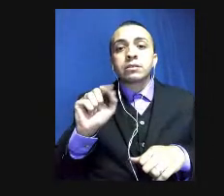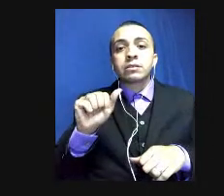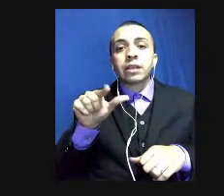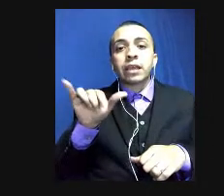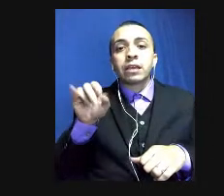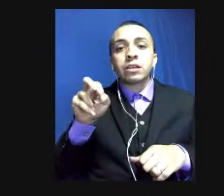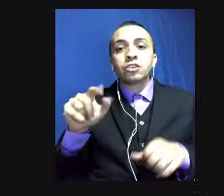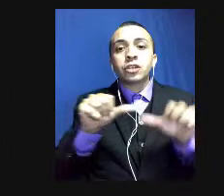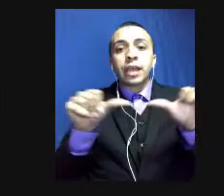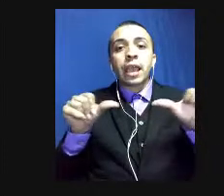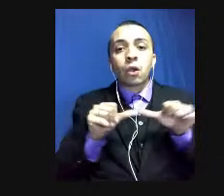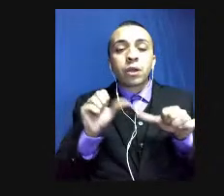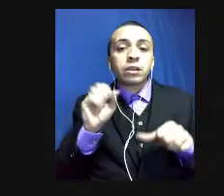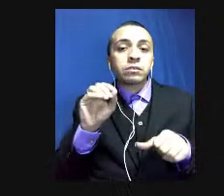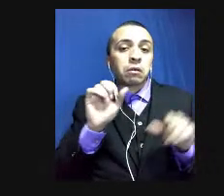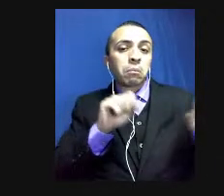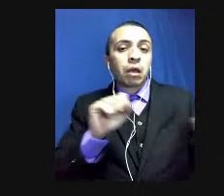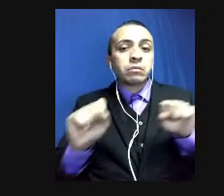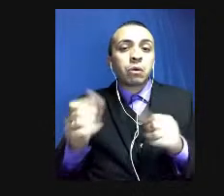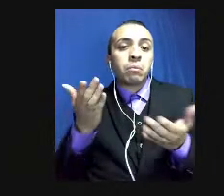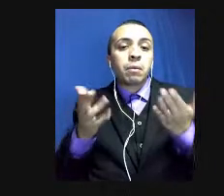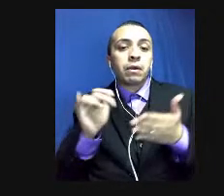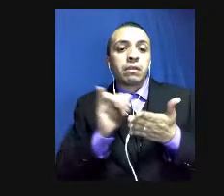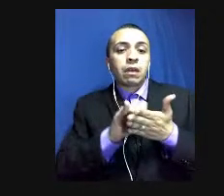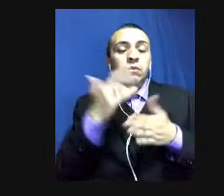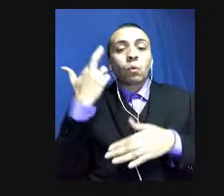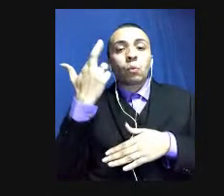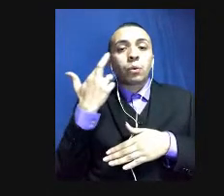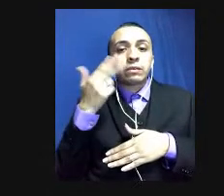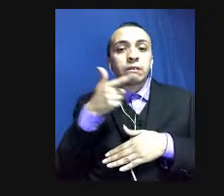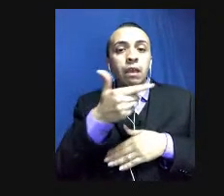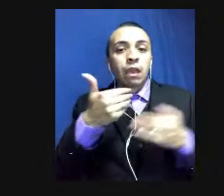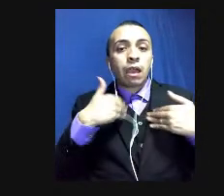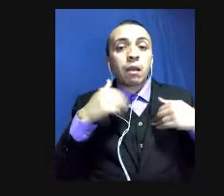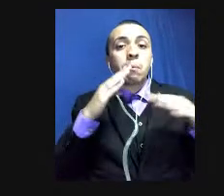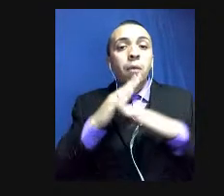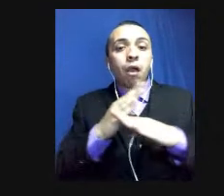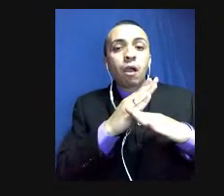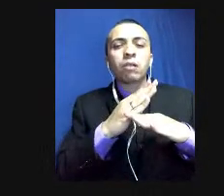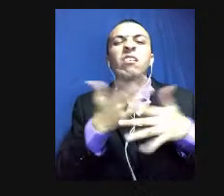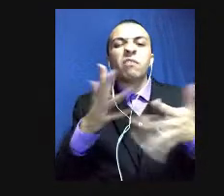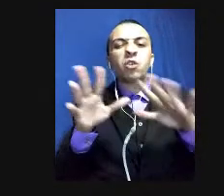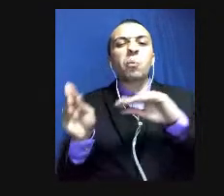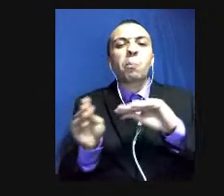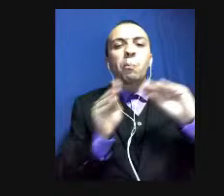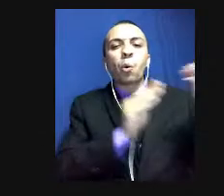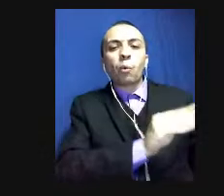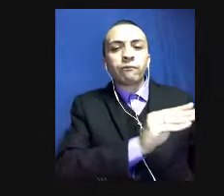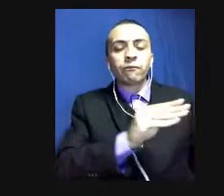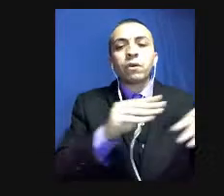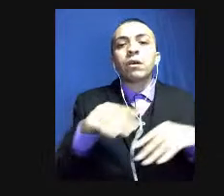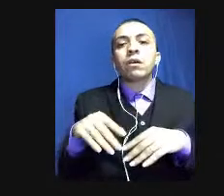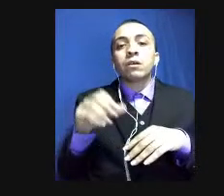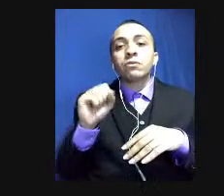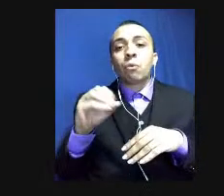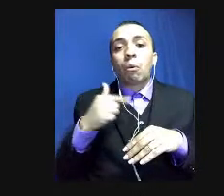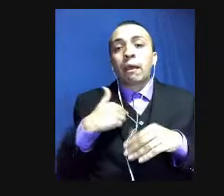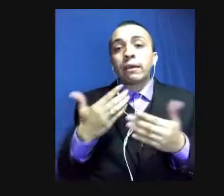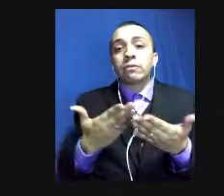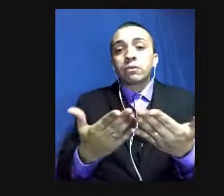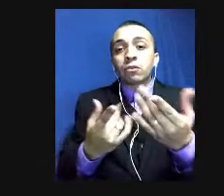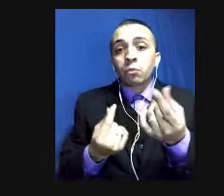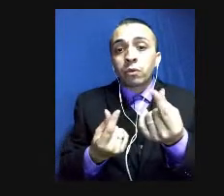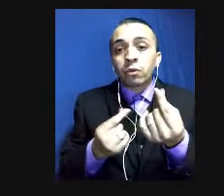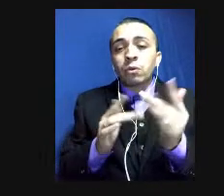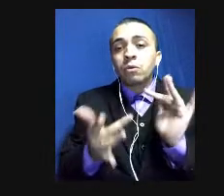been a reason why those roadblocks were moved. The only thing I can suggest that is contact Fresno